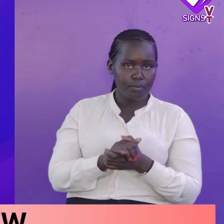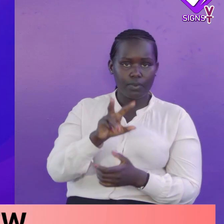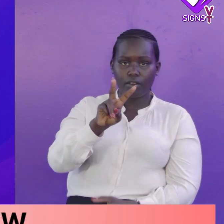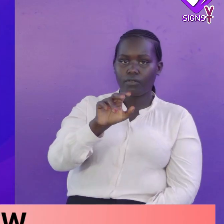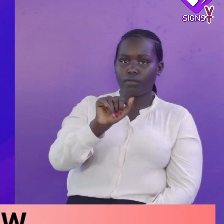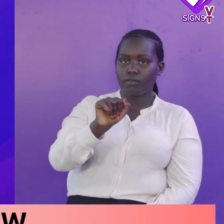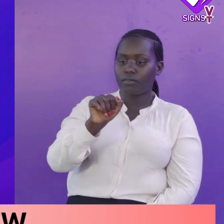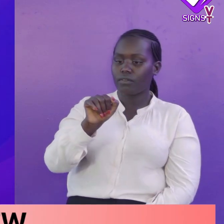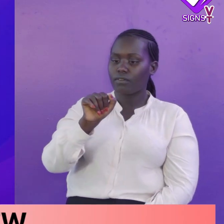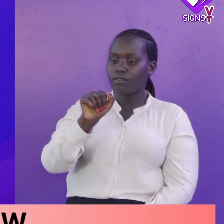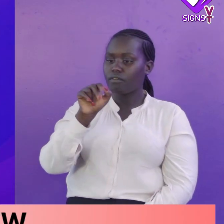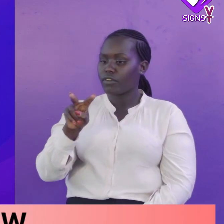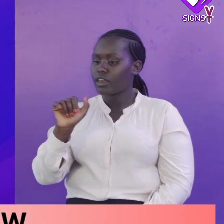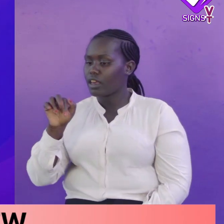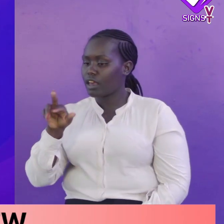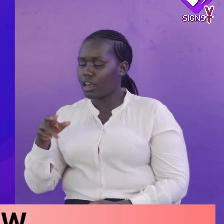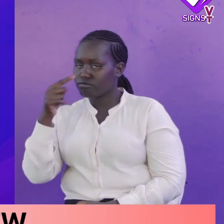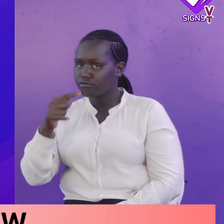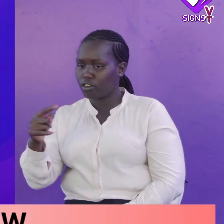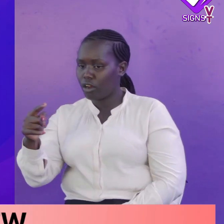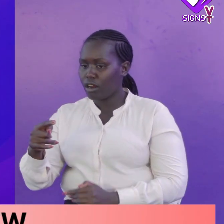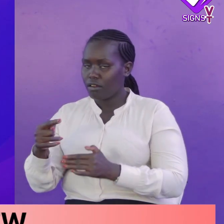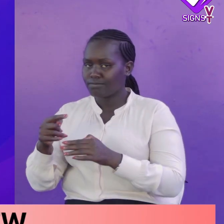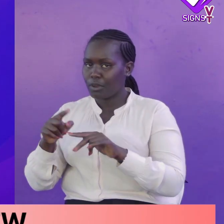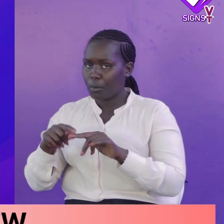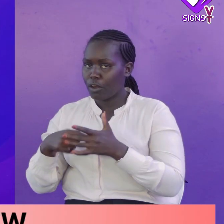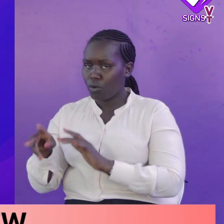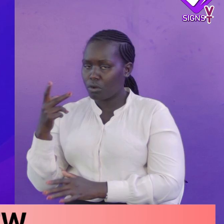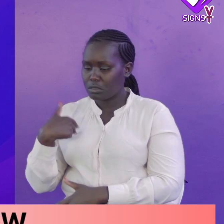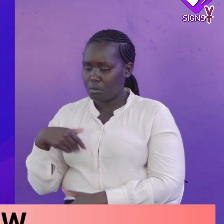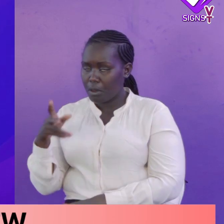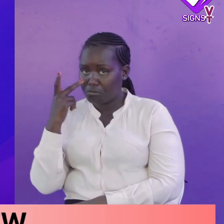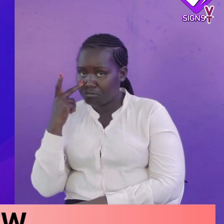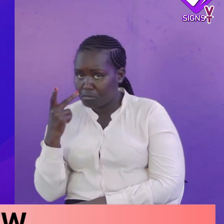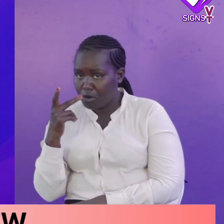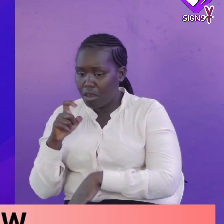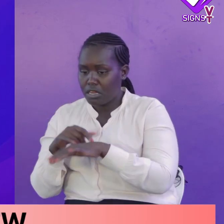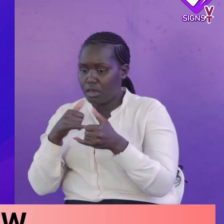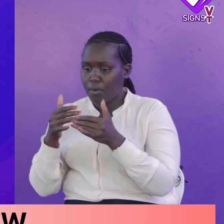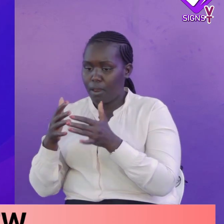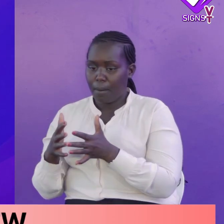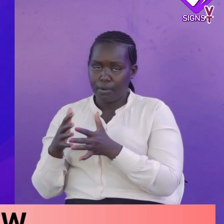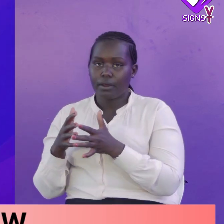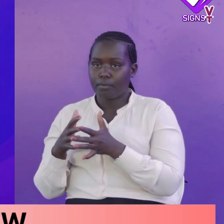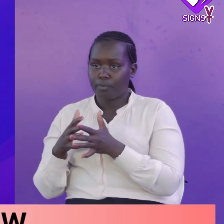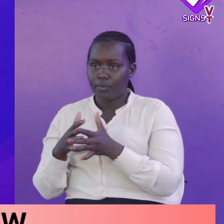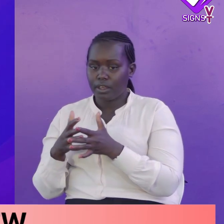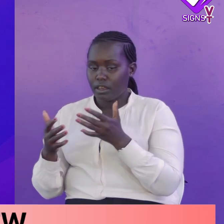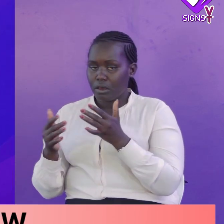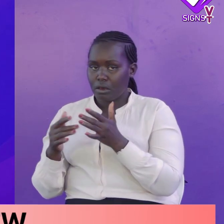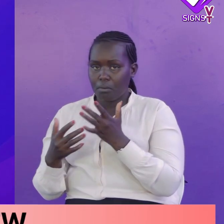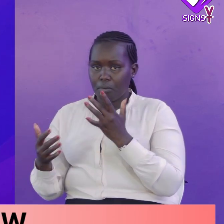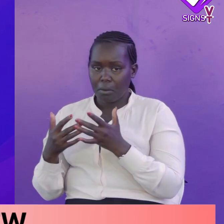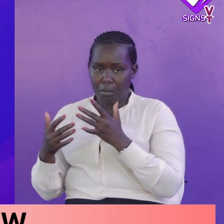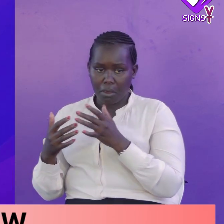correct according to what I saw, because when a player is, let's say a